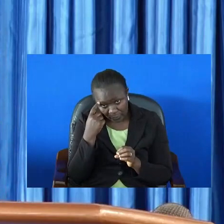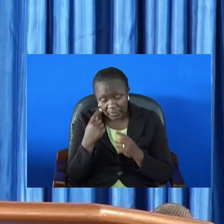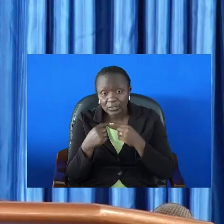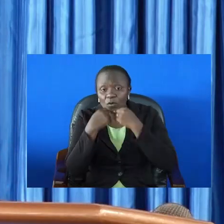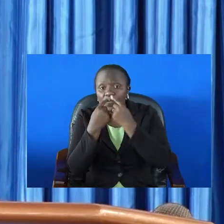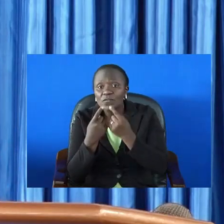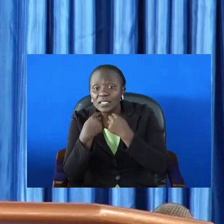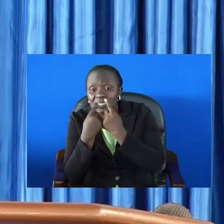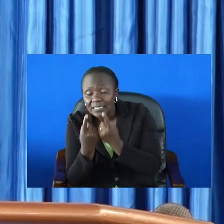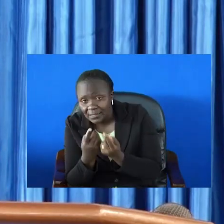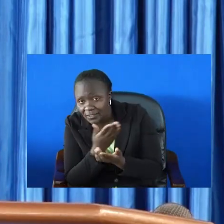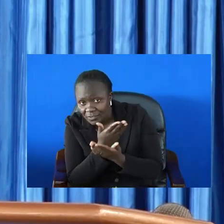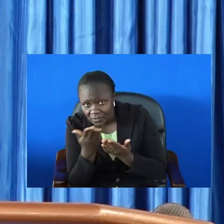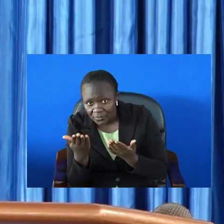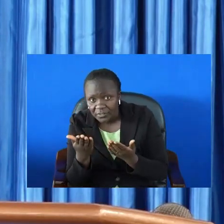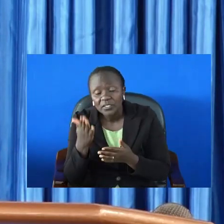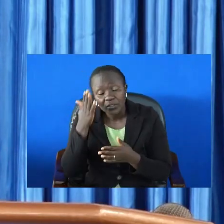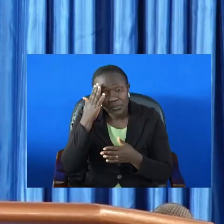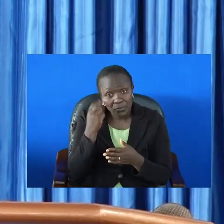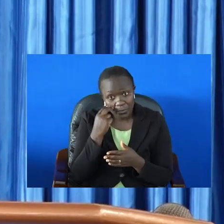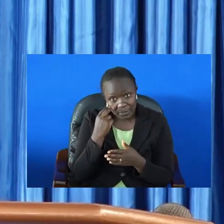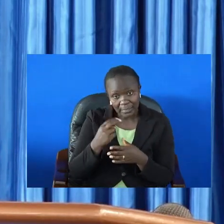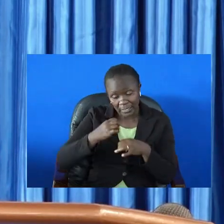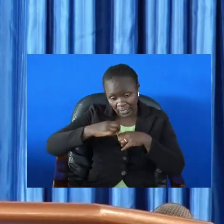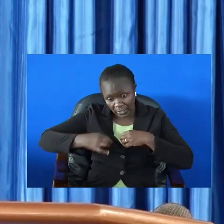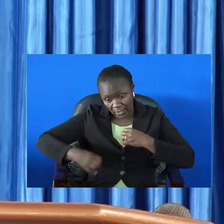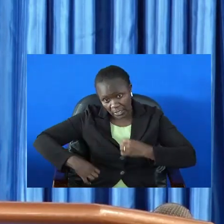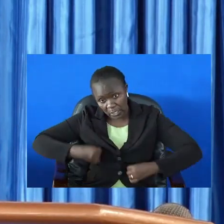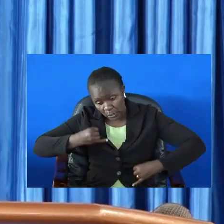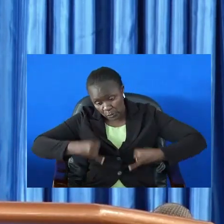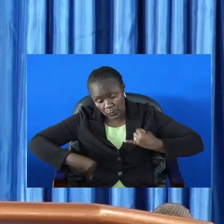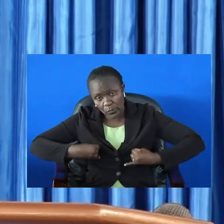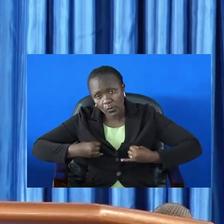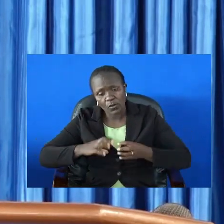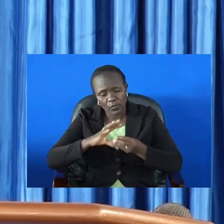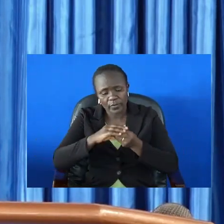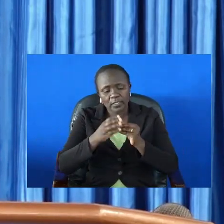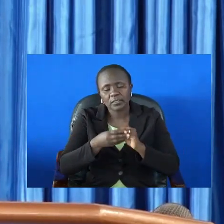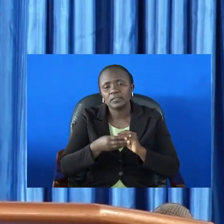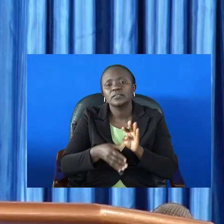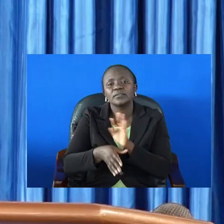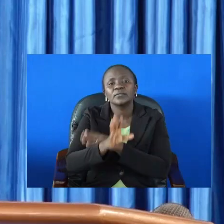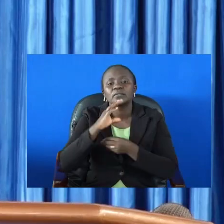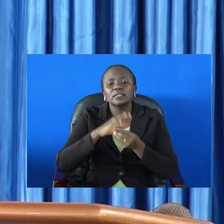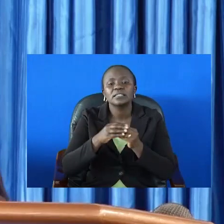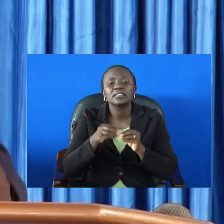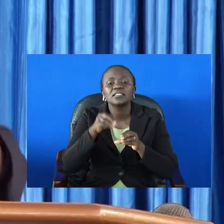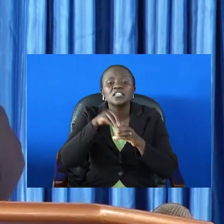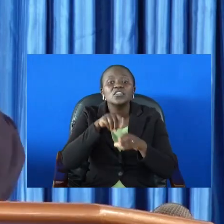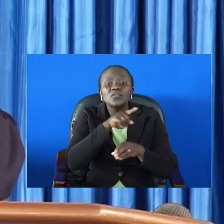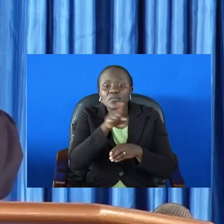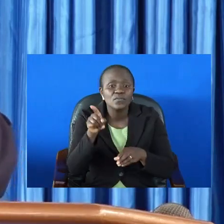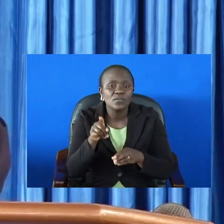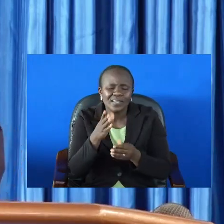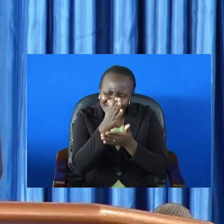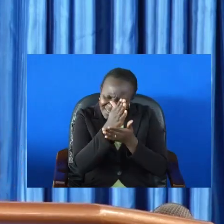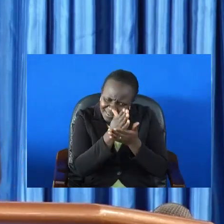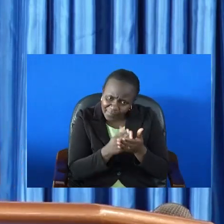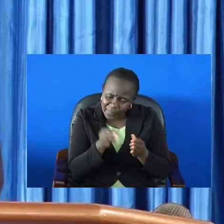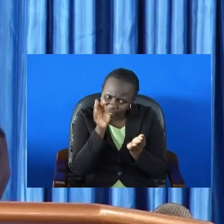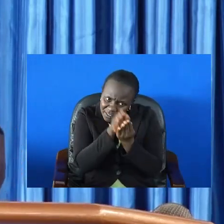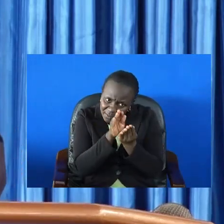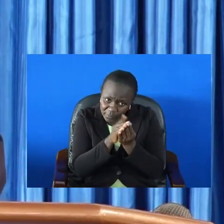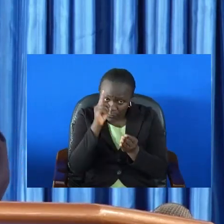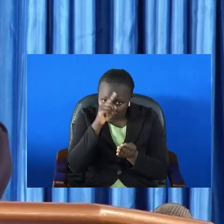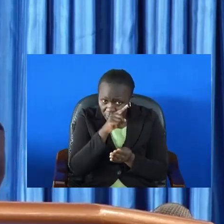repented. Repent and you will see the joy of the creation that God created in you. There is something installed in